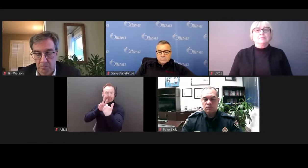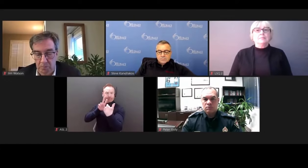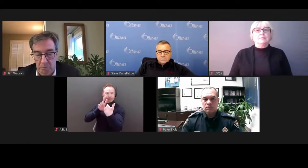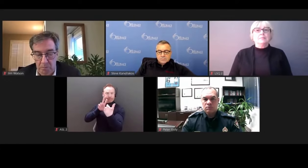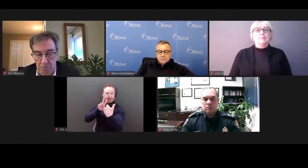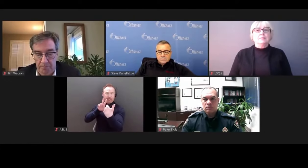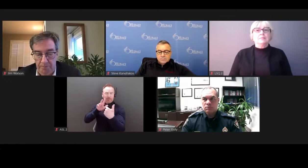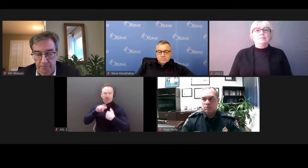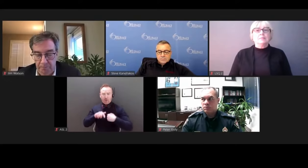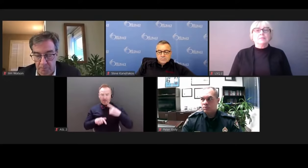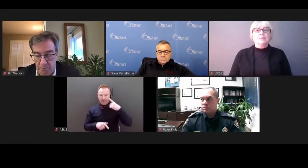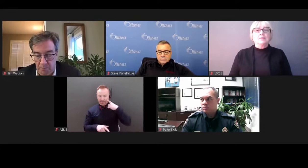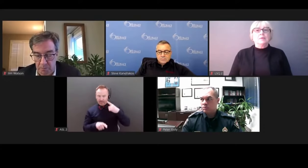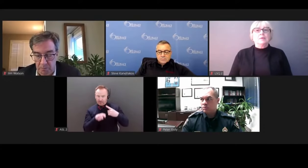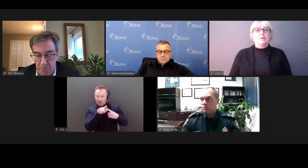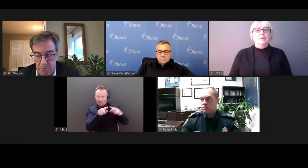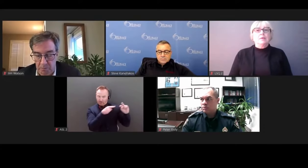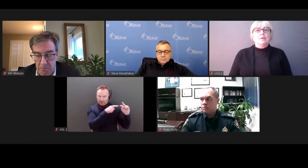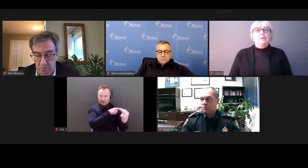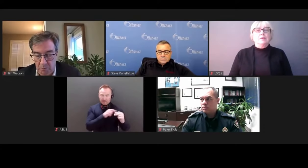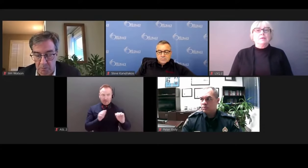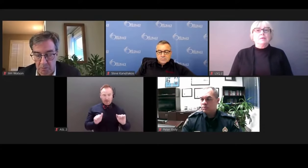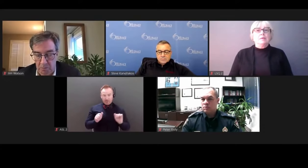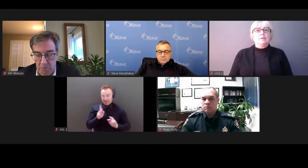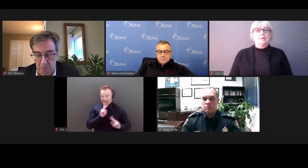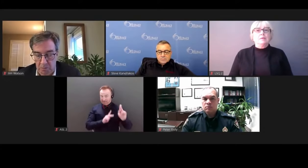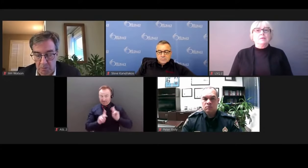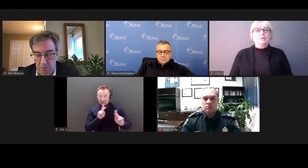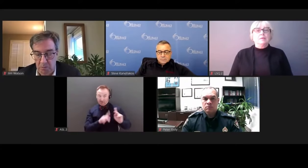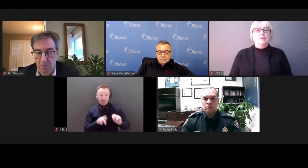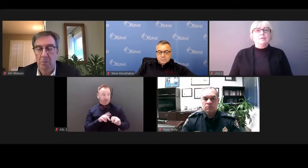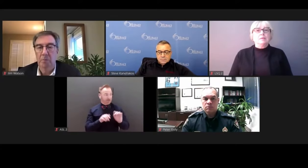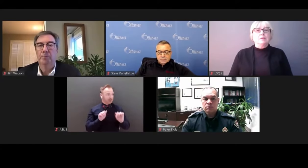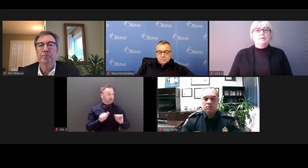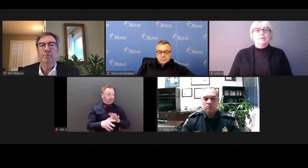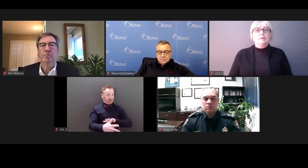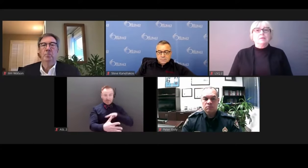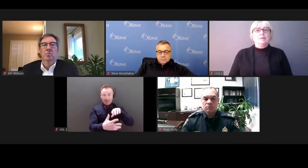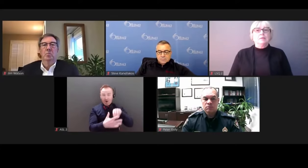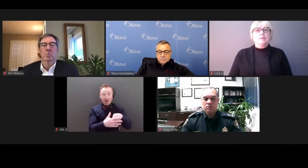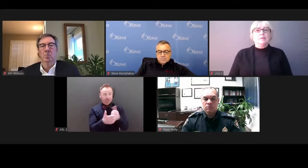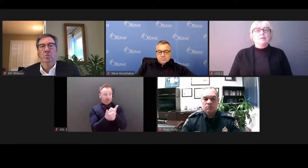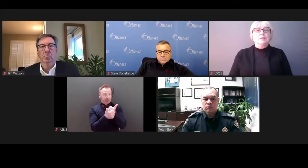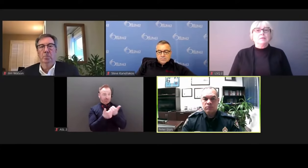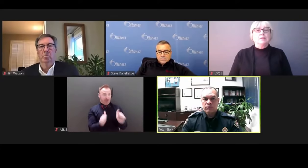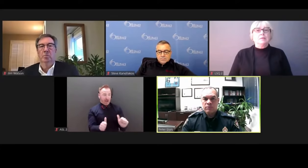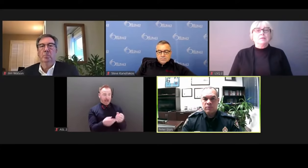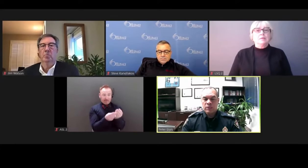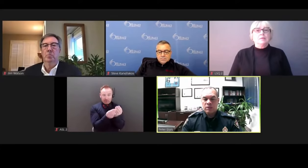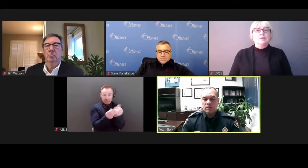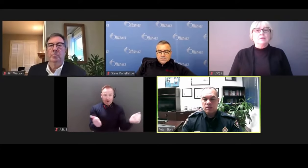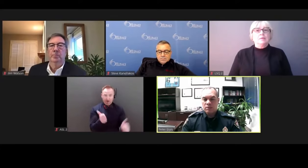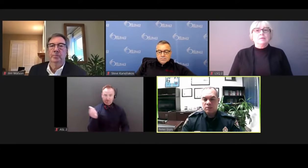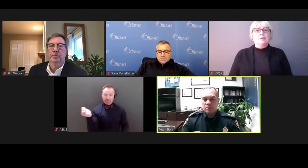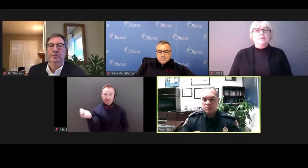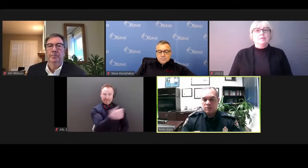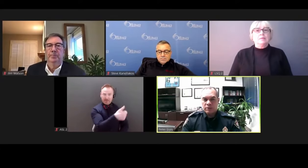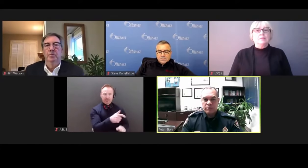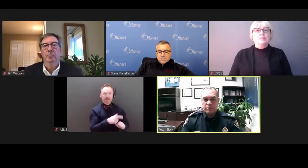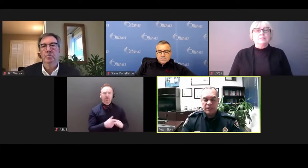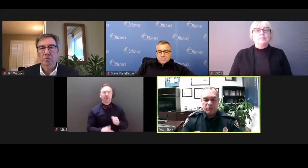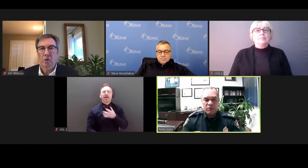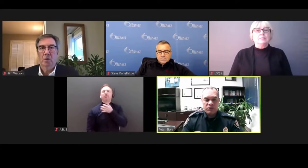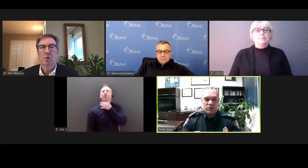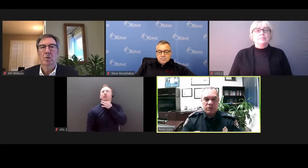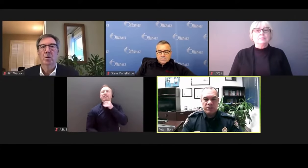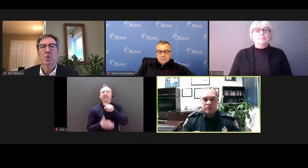to take matters into their own hands, and especially with Steve Bell mentioning counter-protesters coming this weekend. What are your concerns about that?